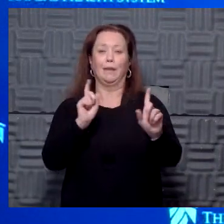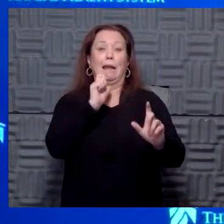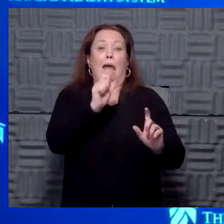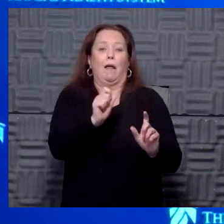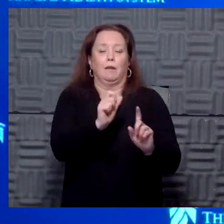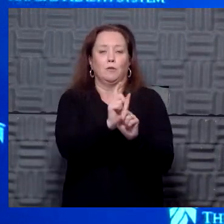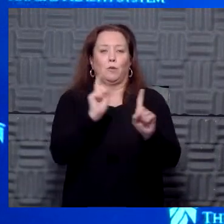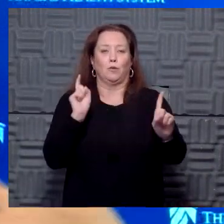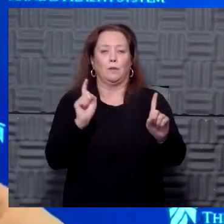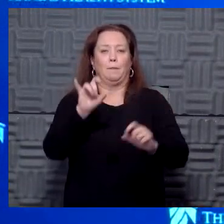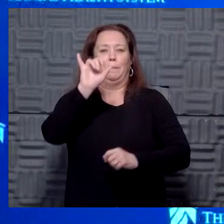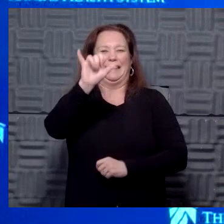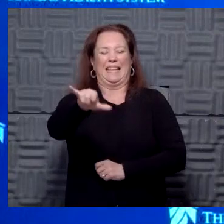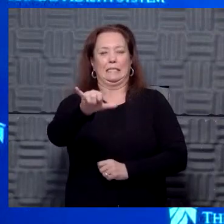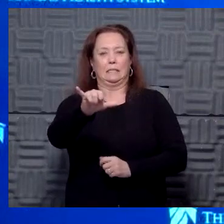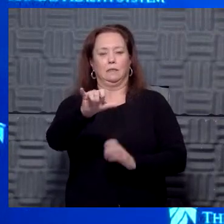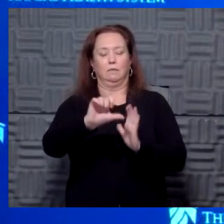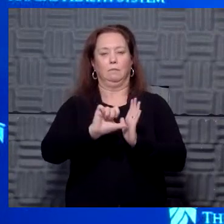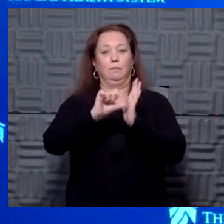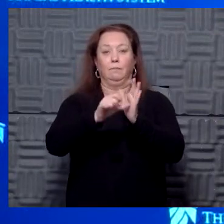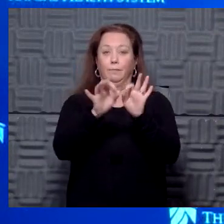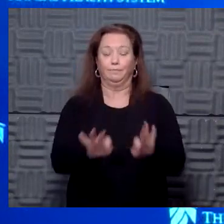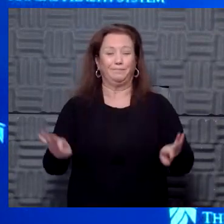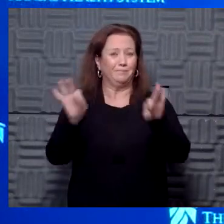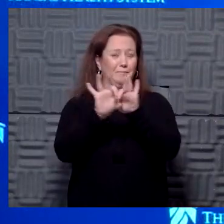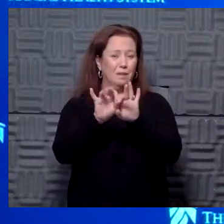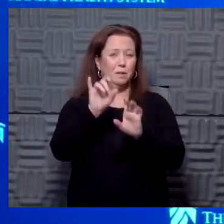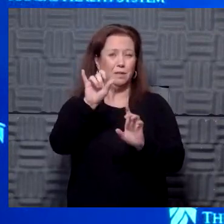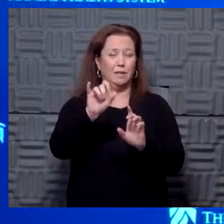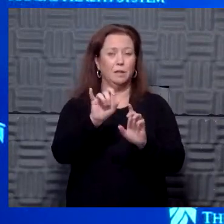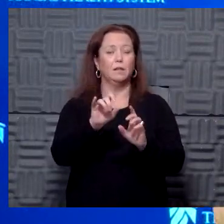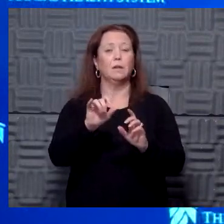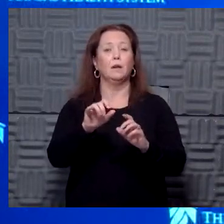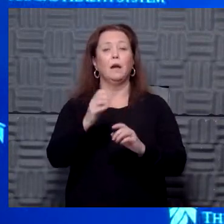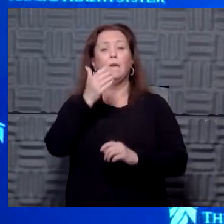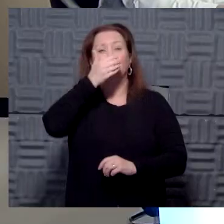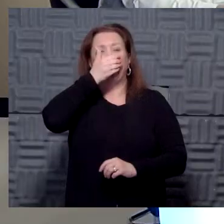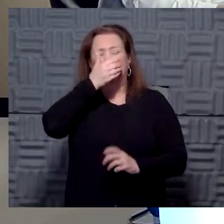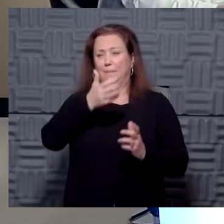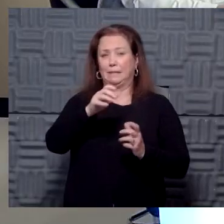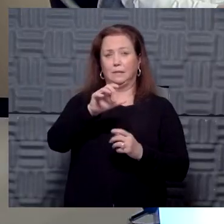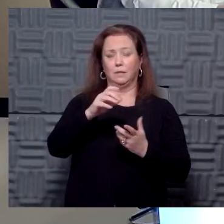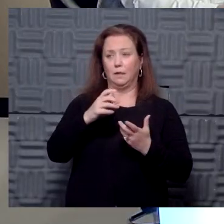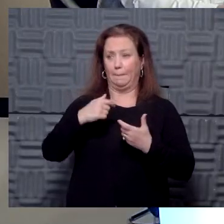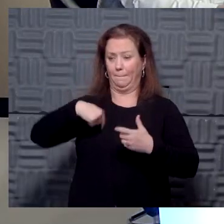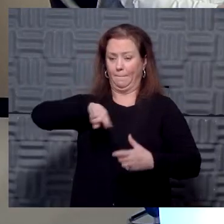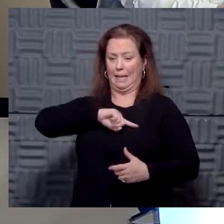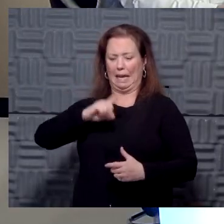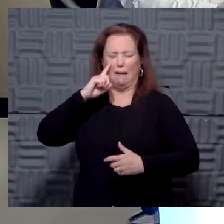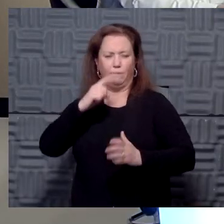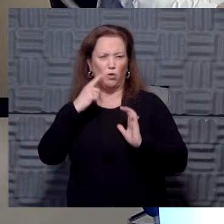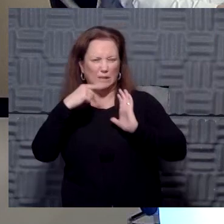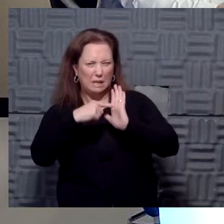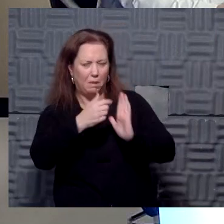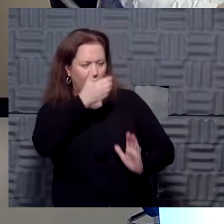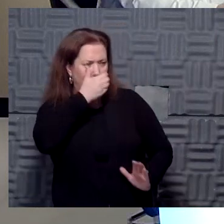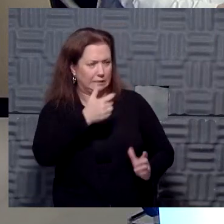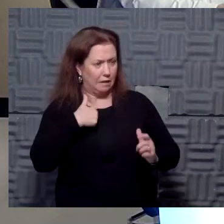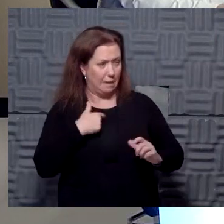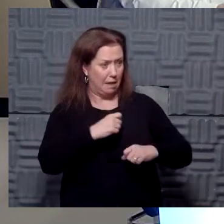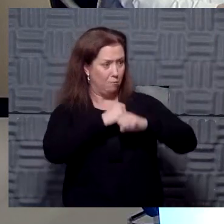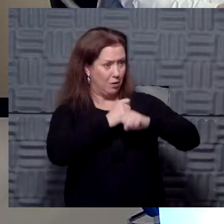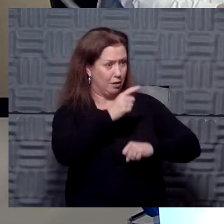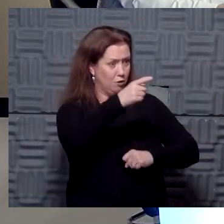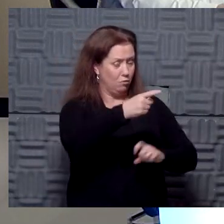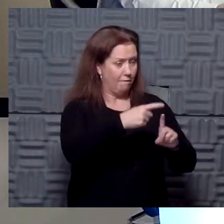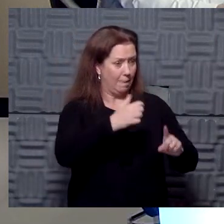So let's Dana, give us the science behind face masks as a way of me. If I had a face mask on, am I somehow protecting